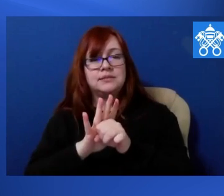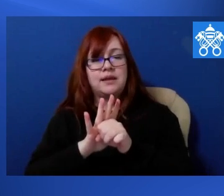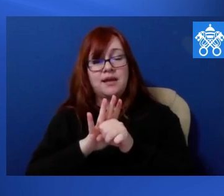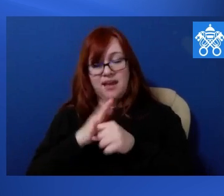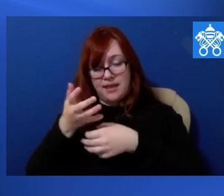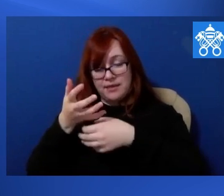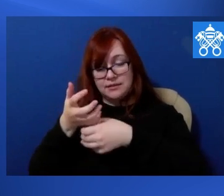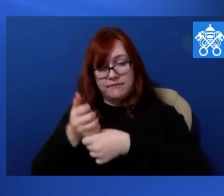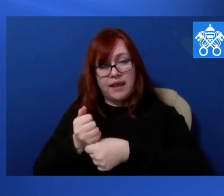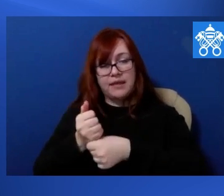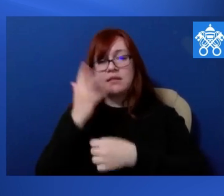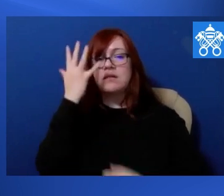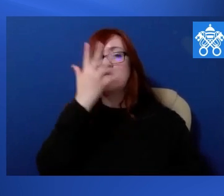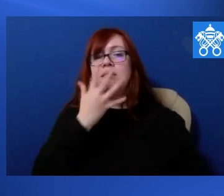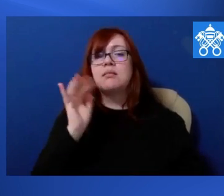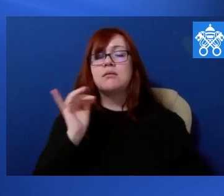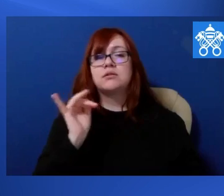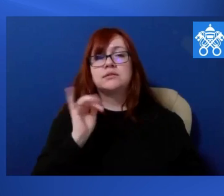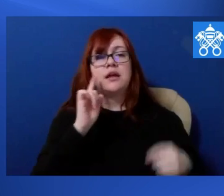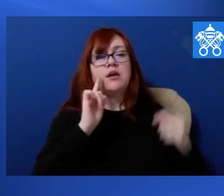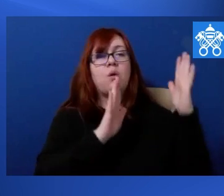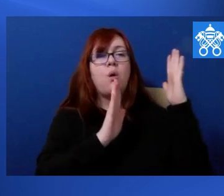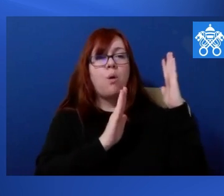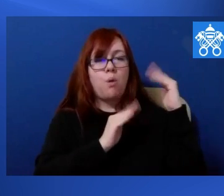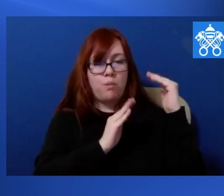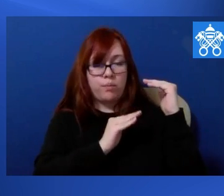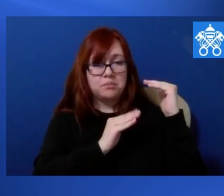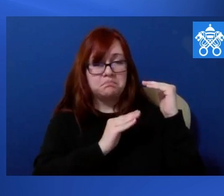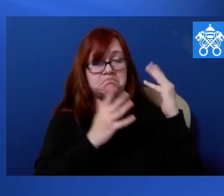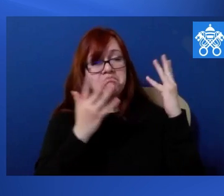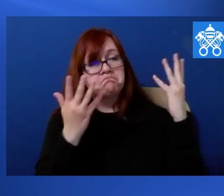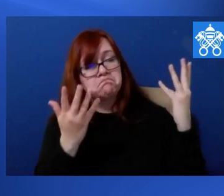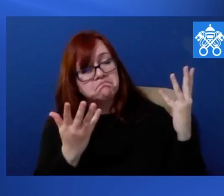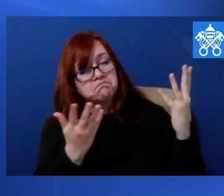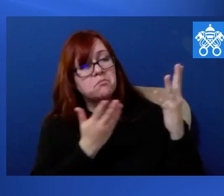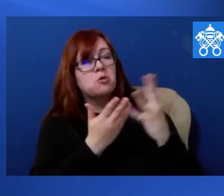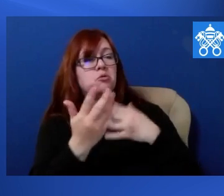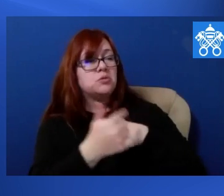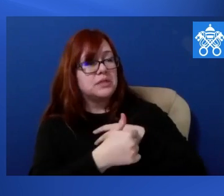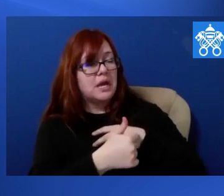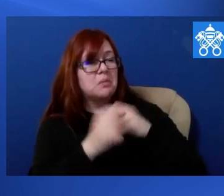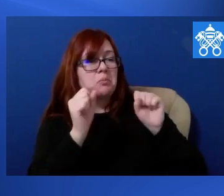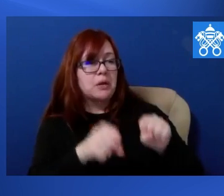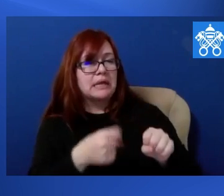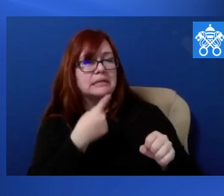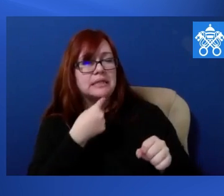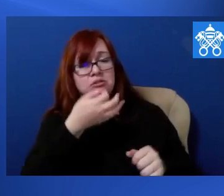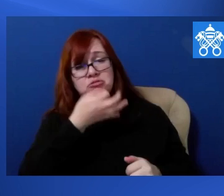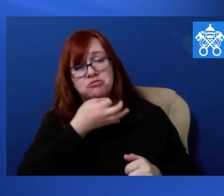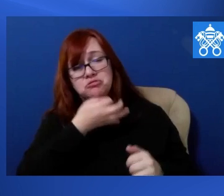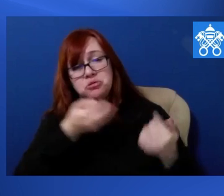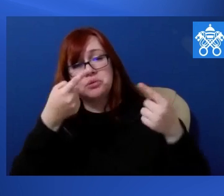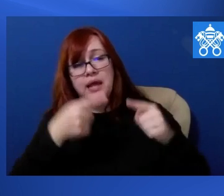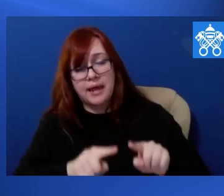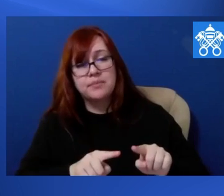hope in the dimension of time, we might say, on the way. The